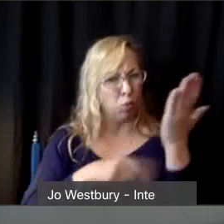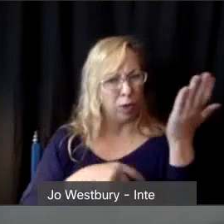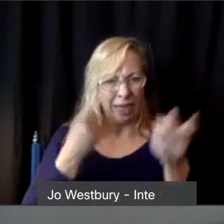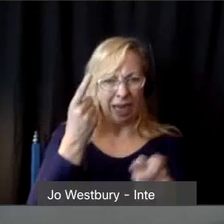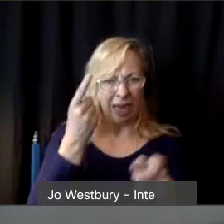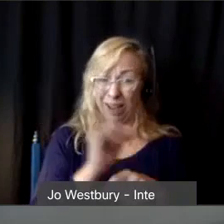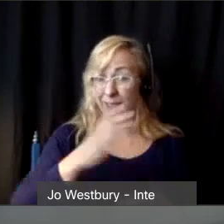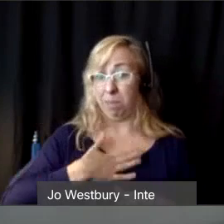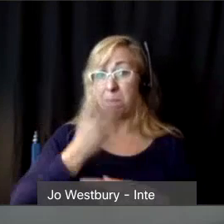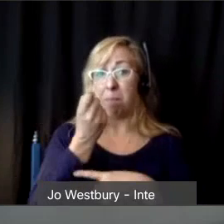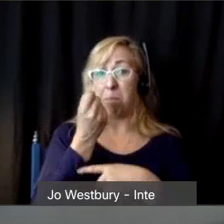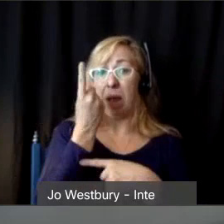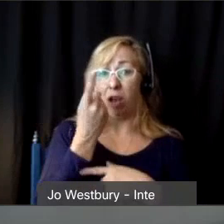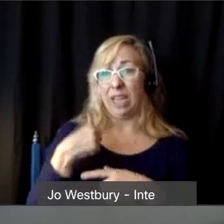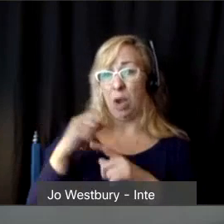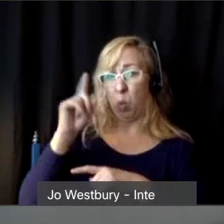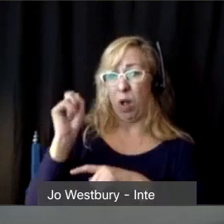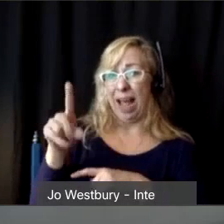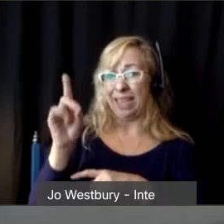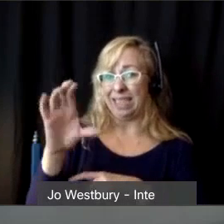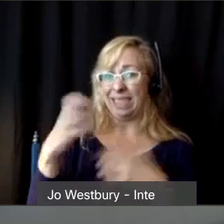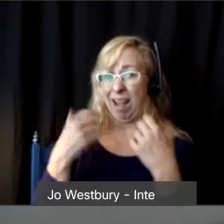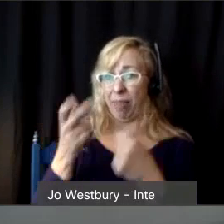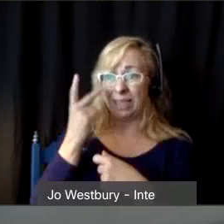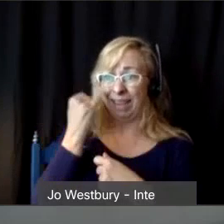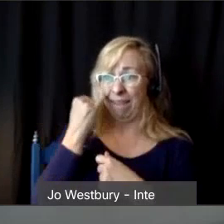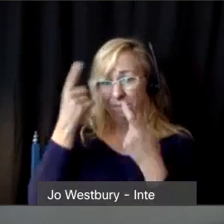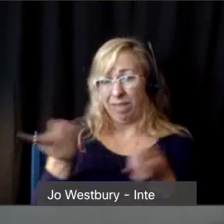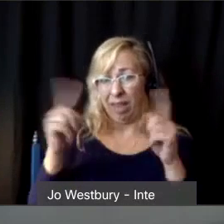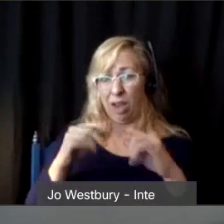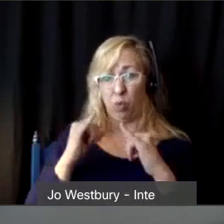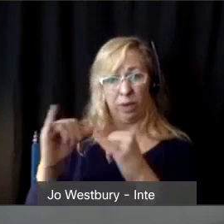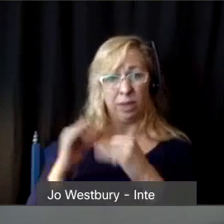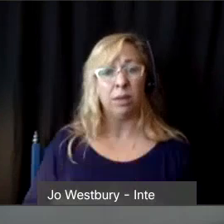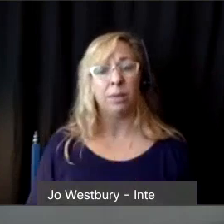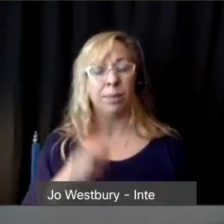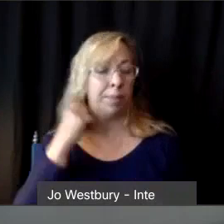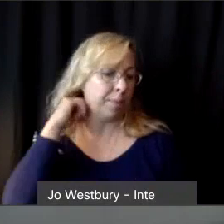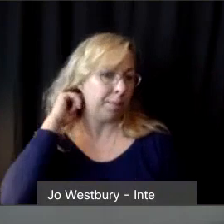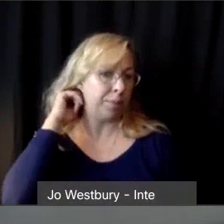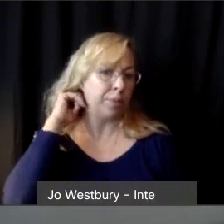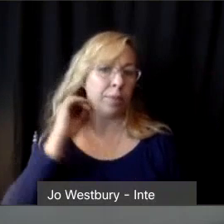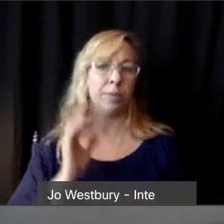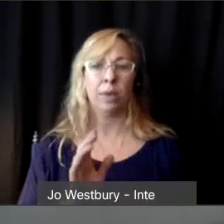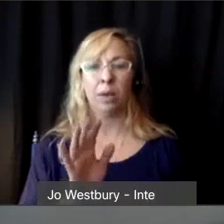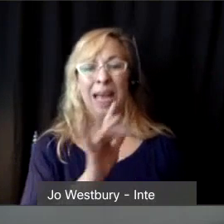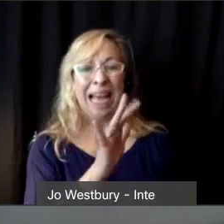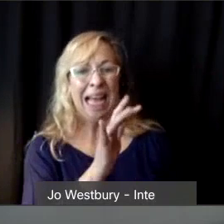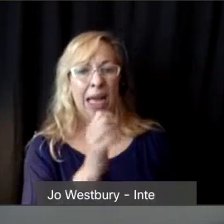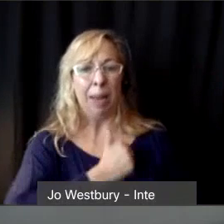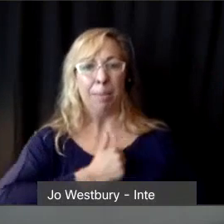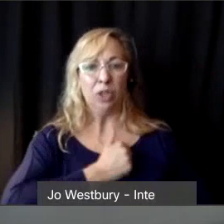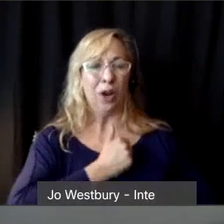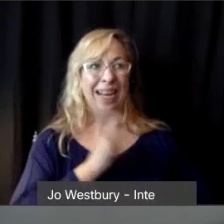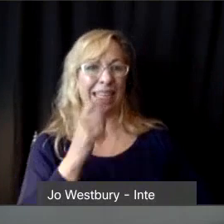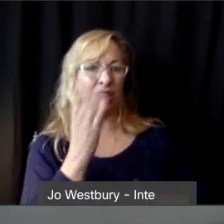will see if DC Health agrees with that interpretation. Director Reese, if I can interrupt